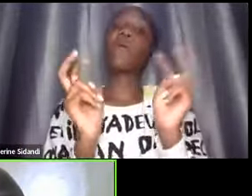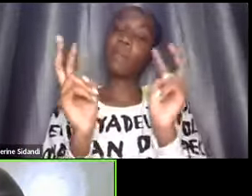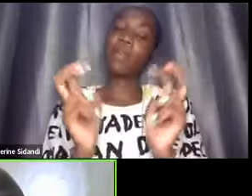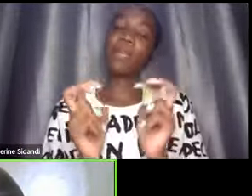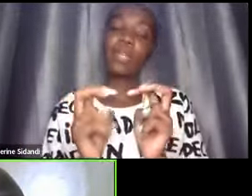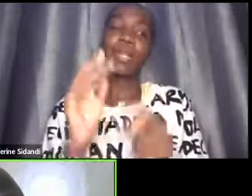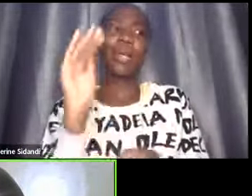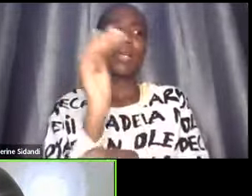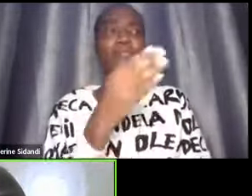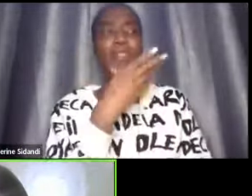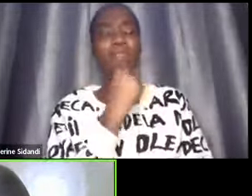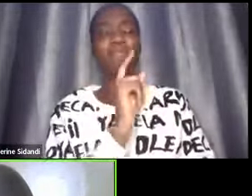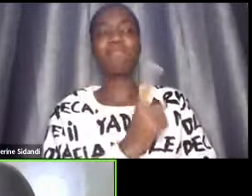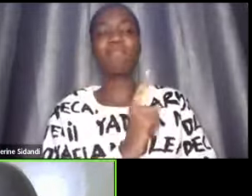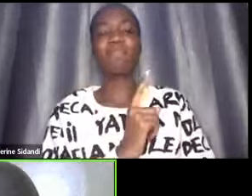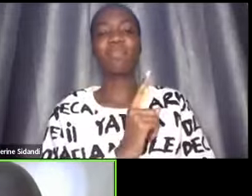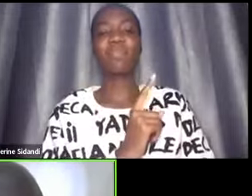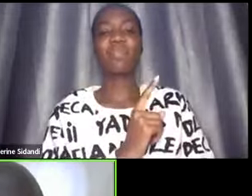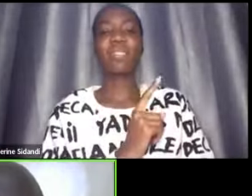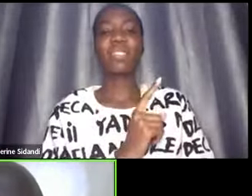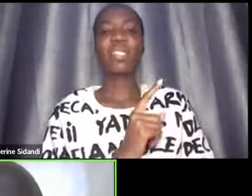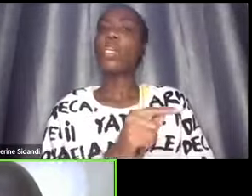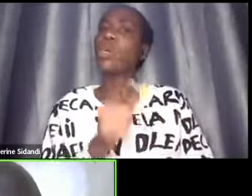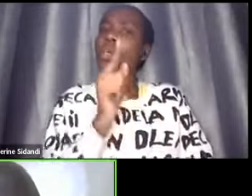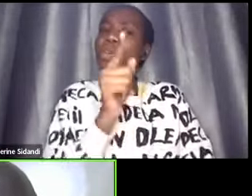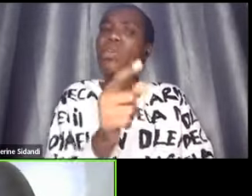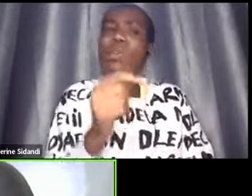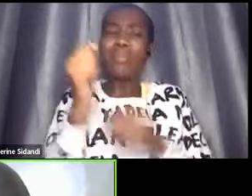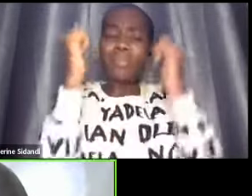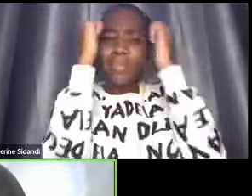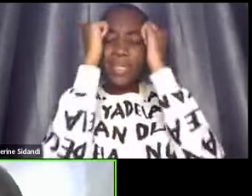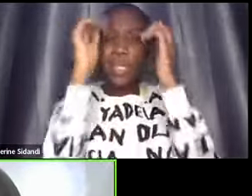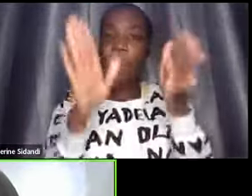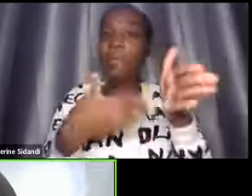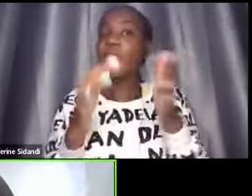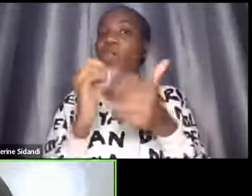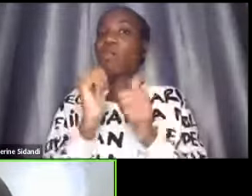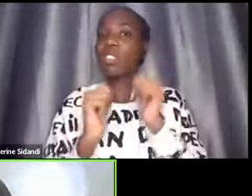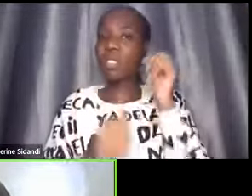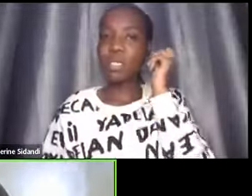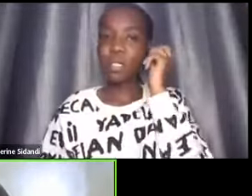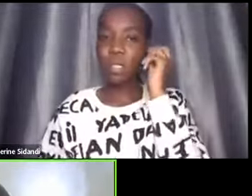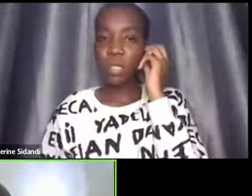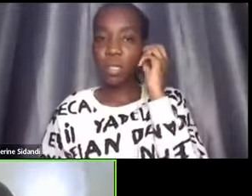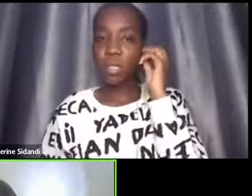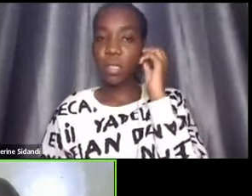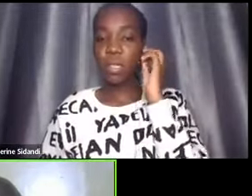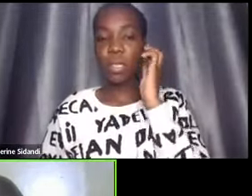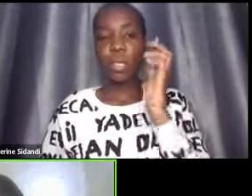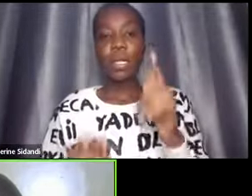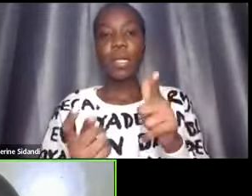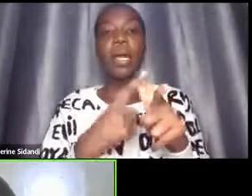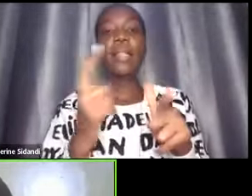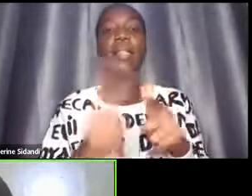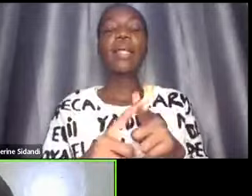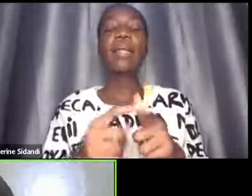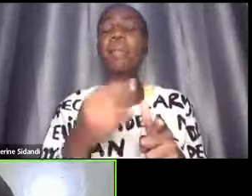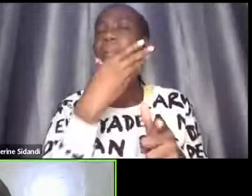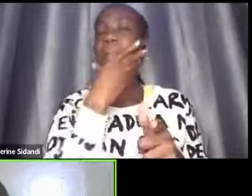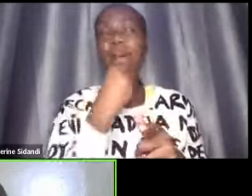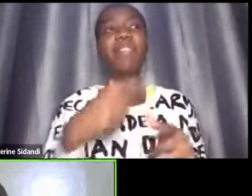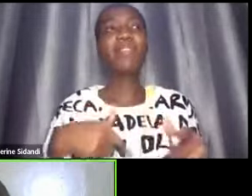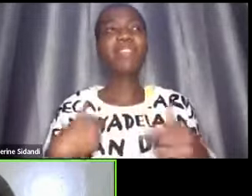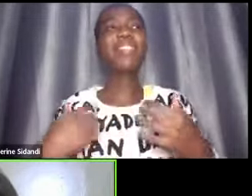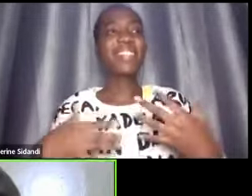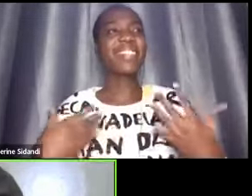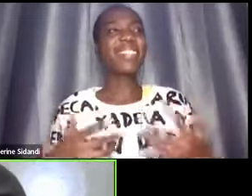young man, "What kind of music did you study at college?" The young man was delighted. He said, "Well, this guy